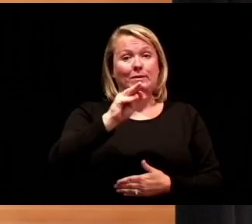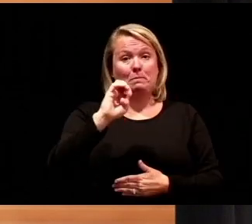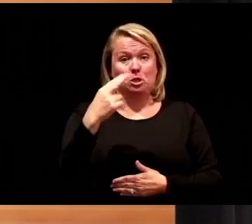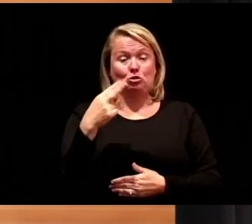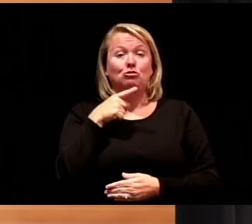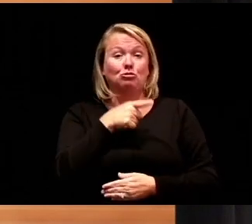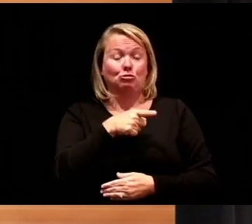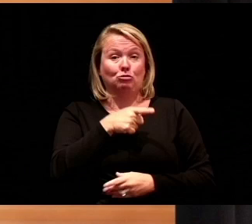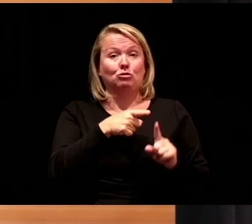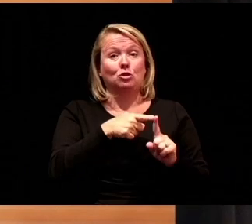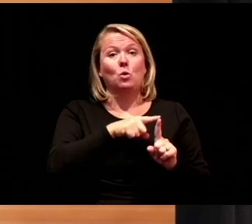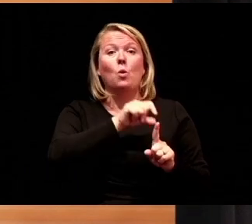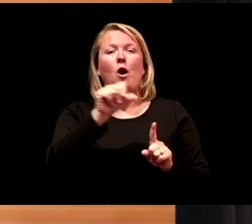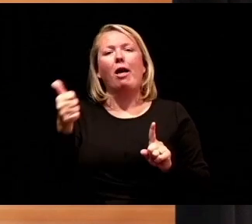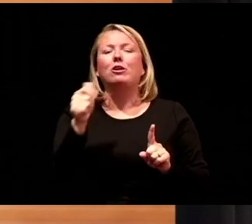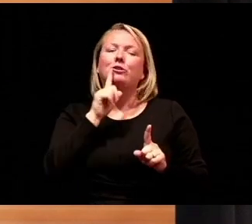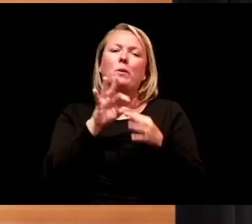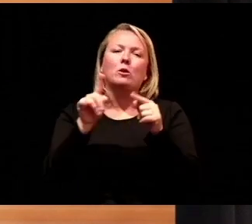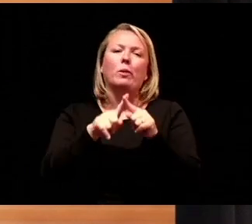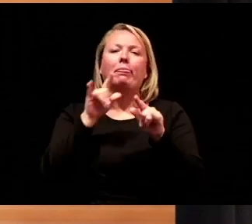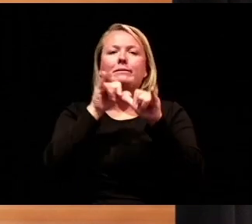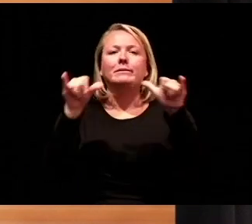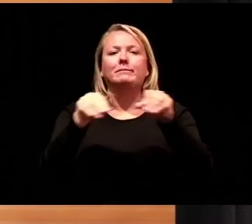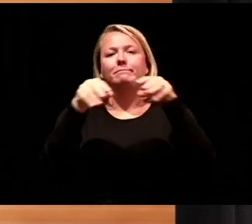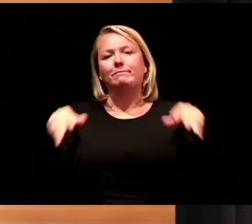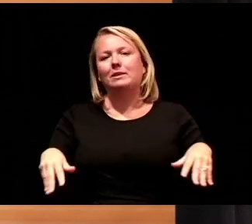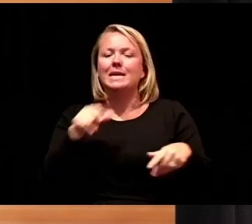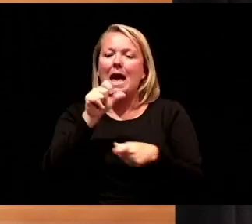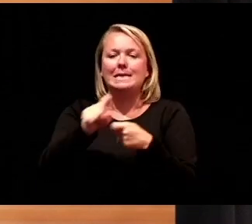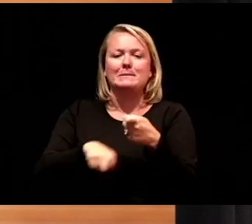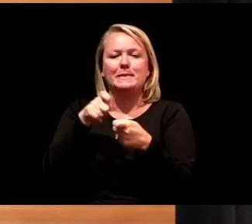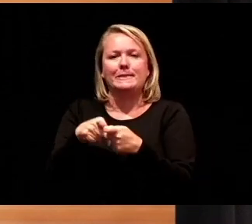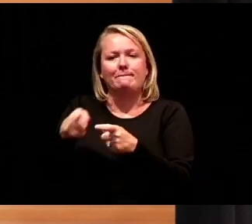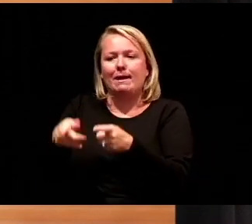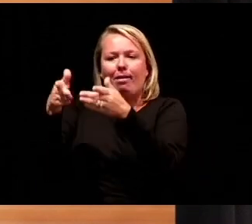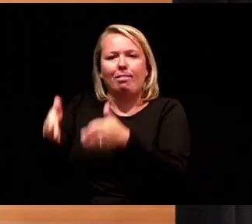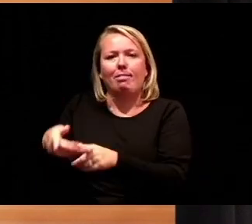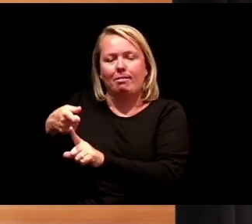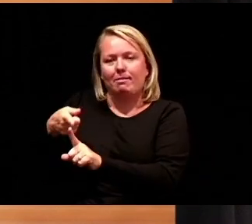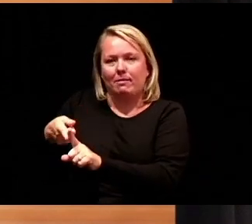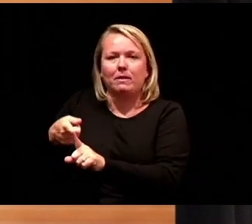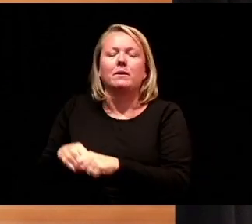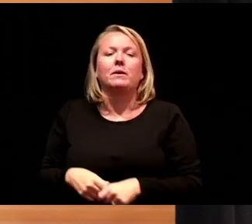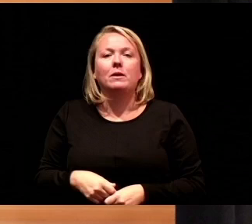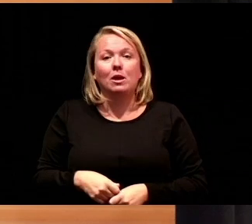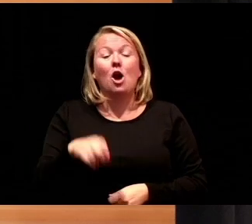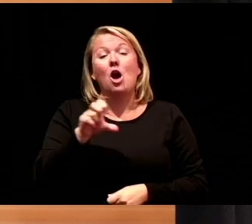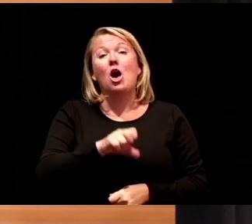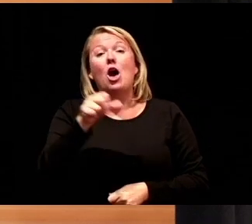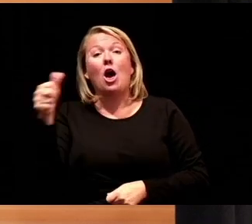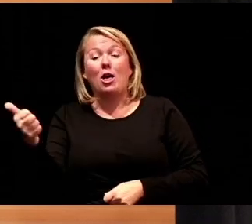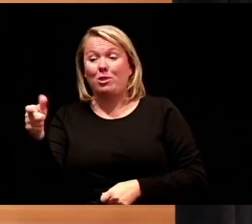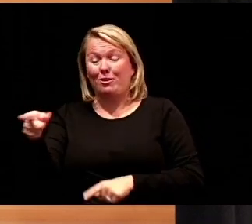there a statistically significant reason to believe that a hiring practice has discriminatory standards, and we've seen that utilized in housing